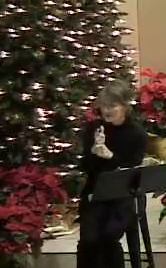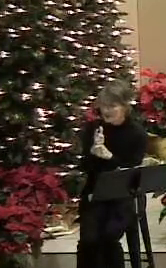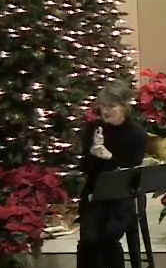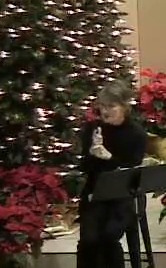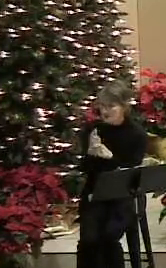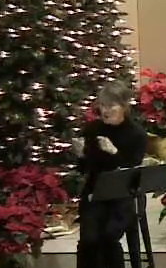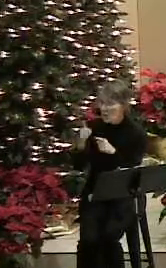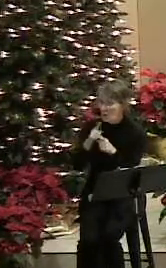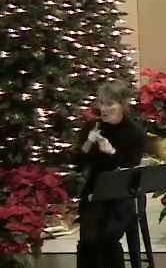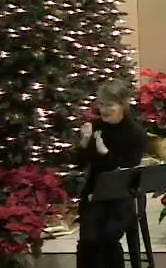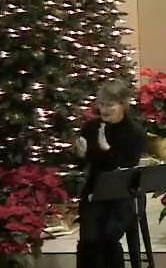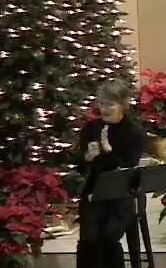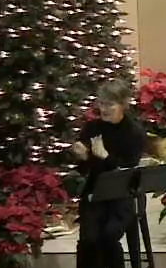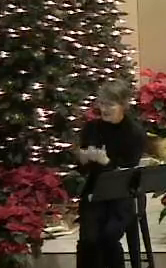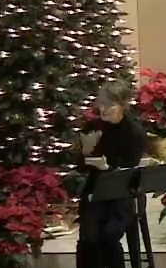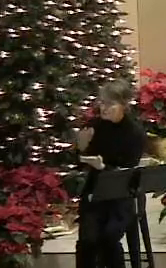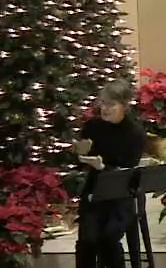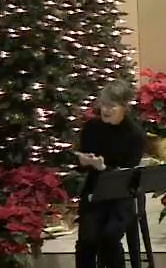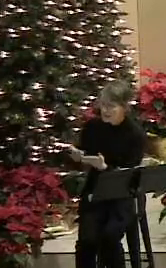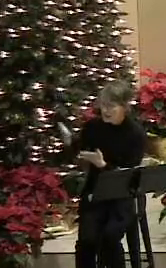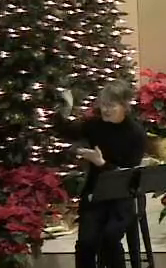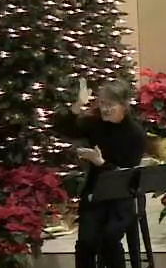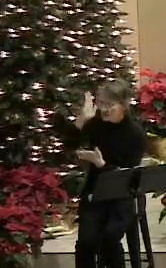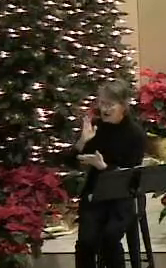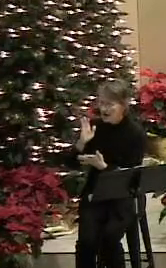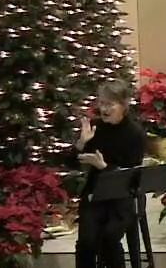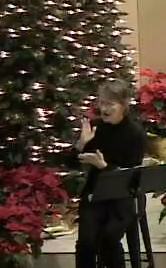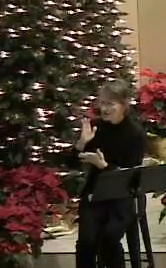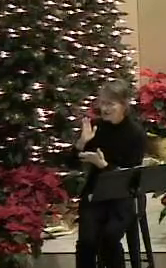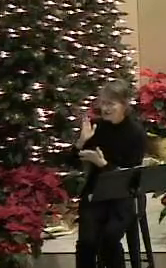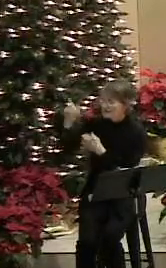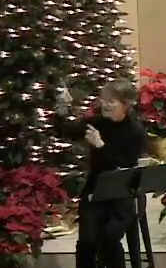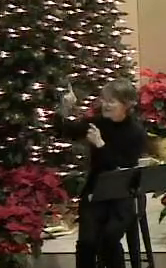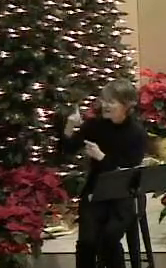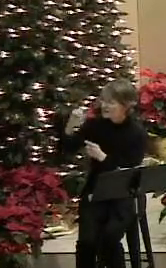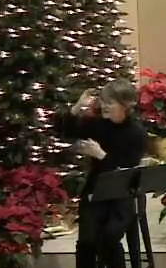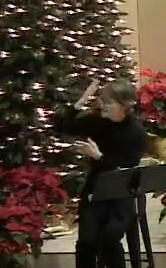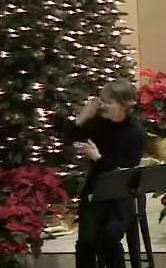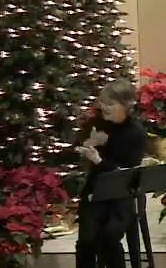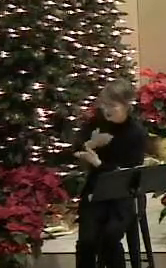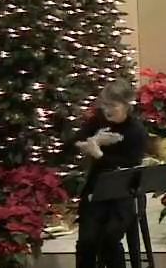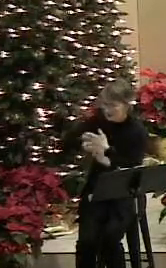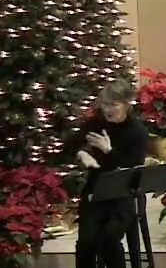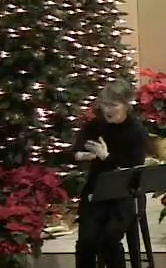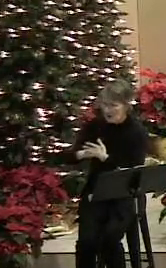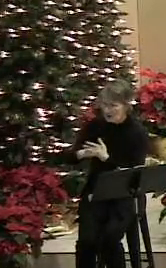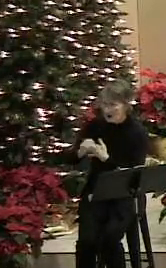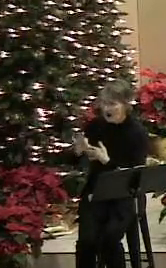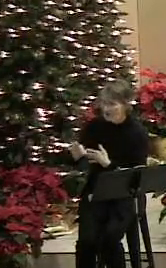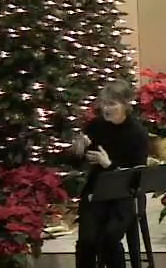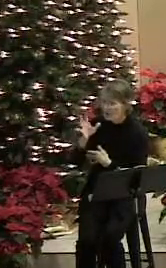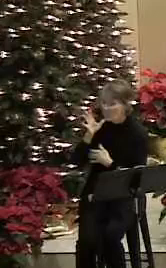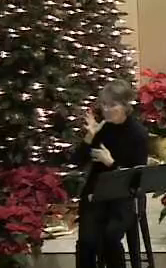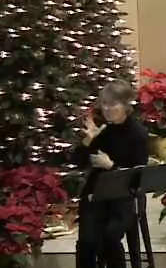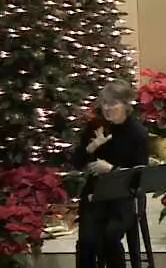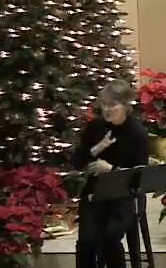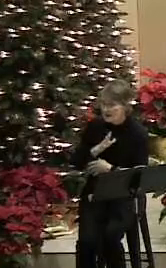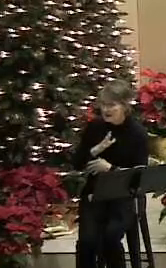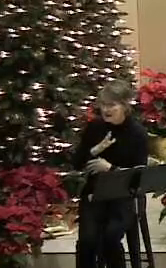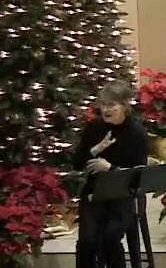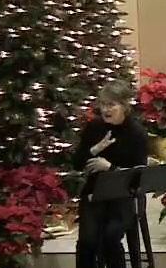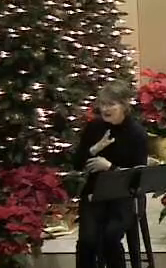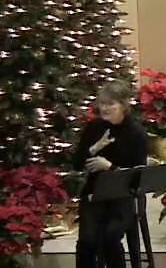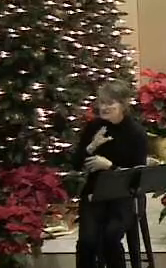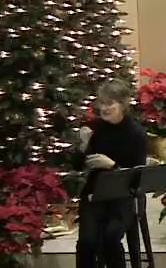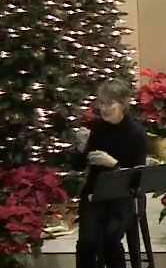sent his Son, born of a woman, born under the law, to ransom those under the law, so that